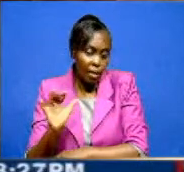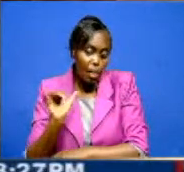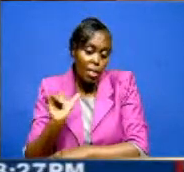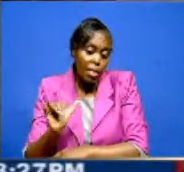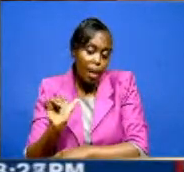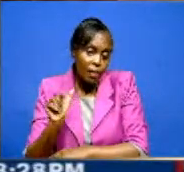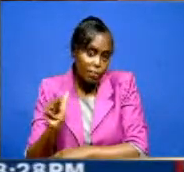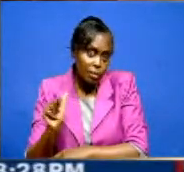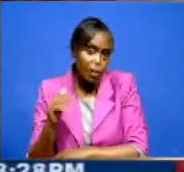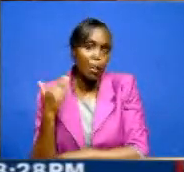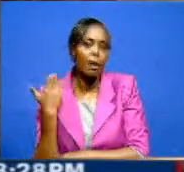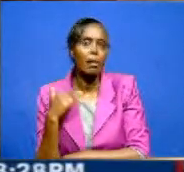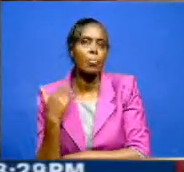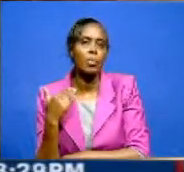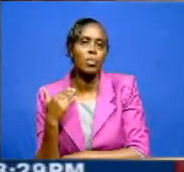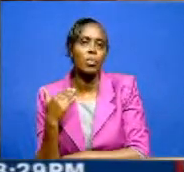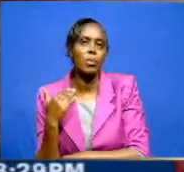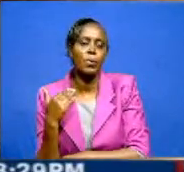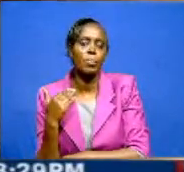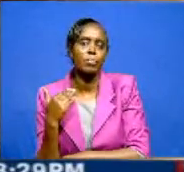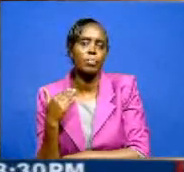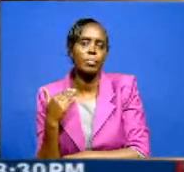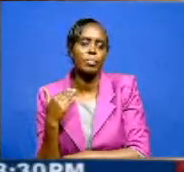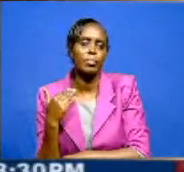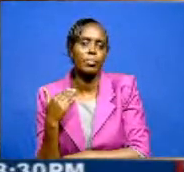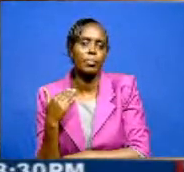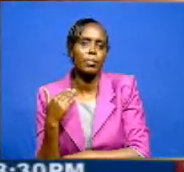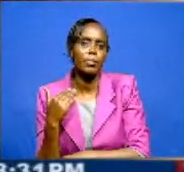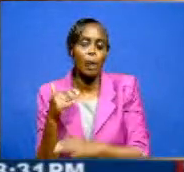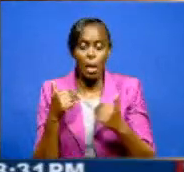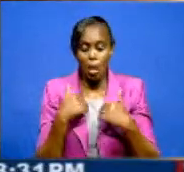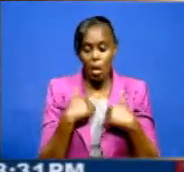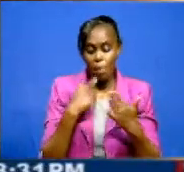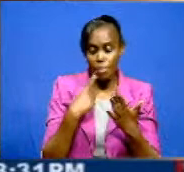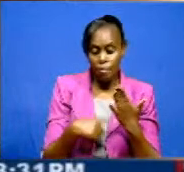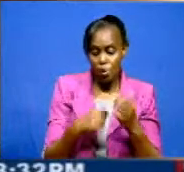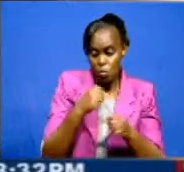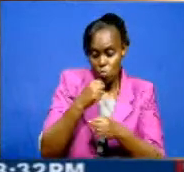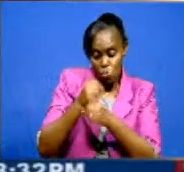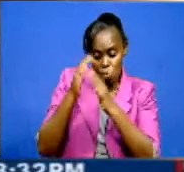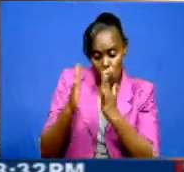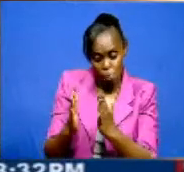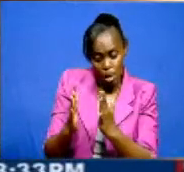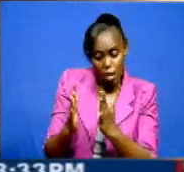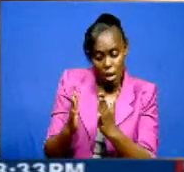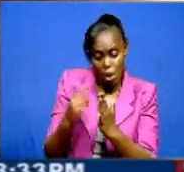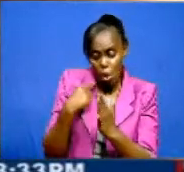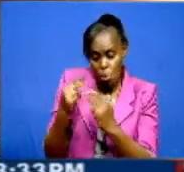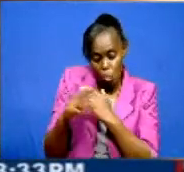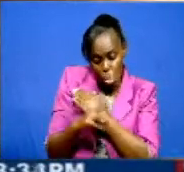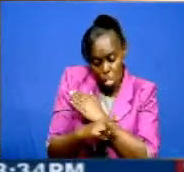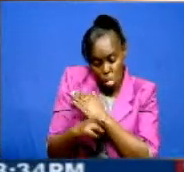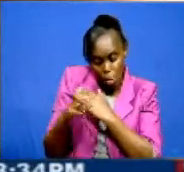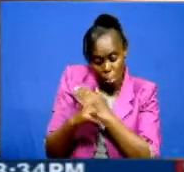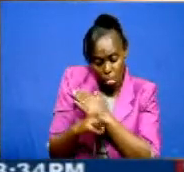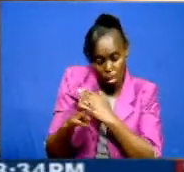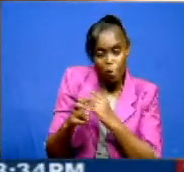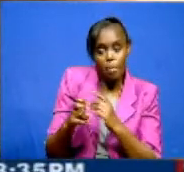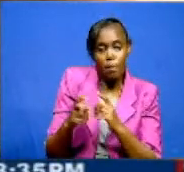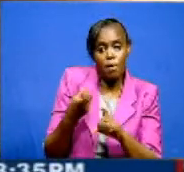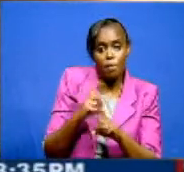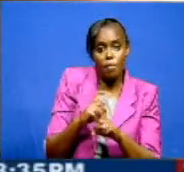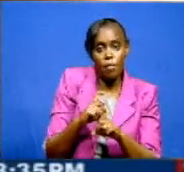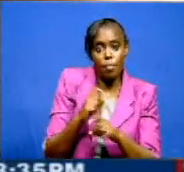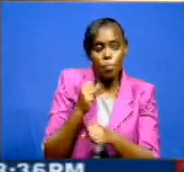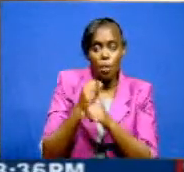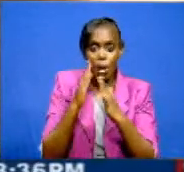is criminal. In fact, what we have are employers who are stealing from their employees.